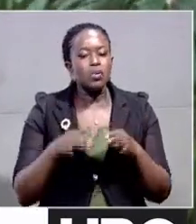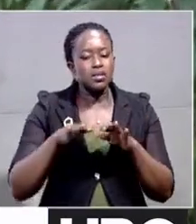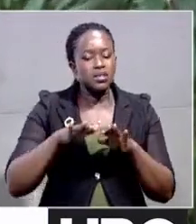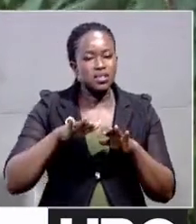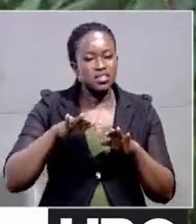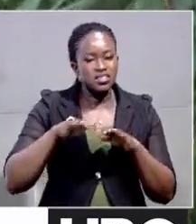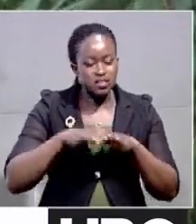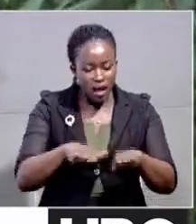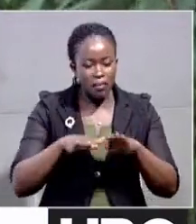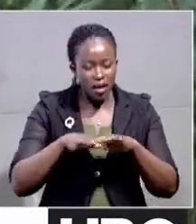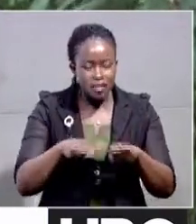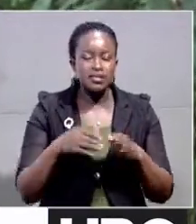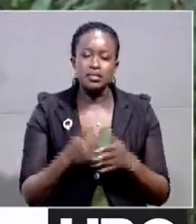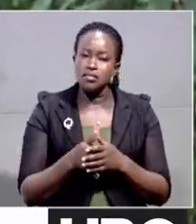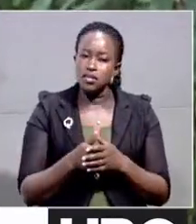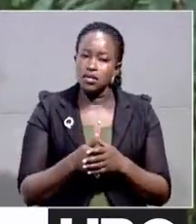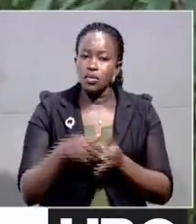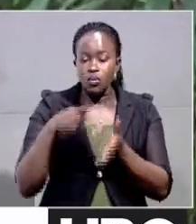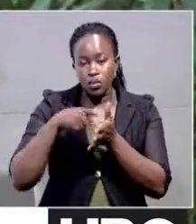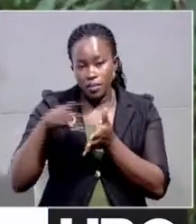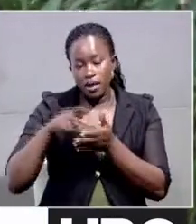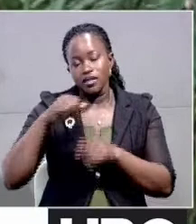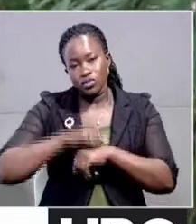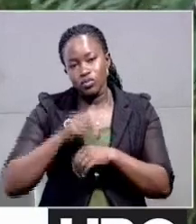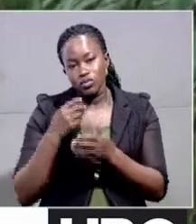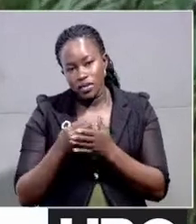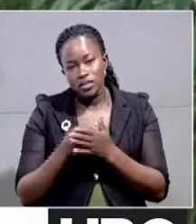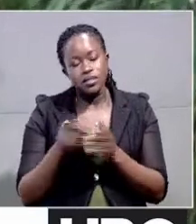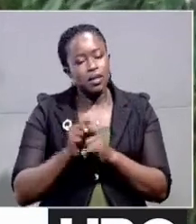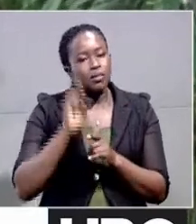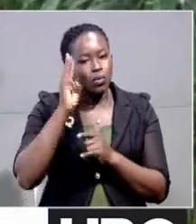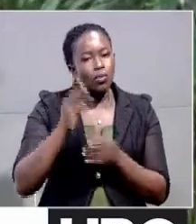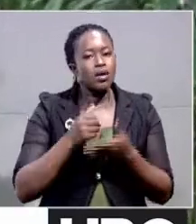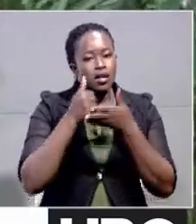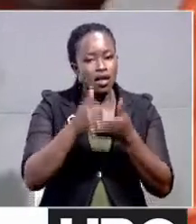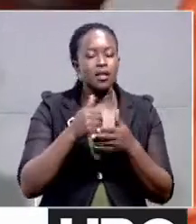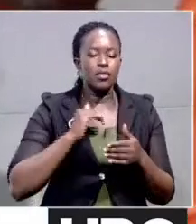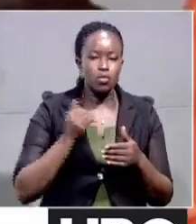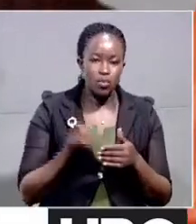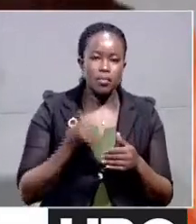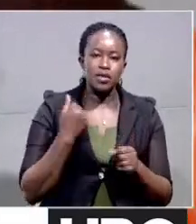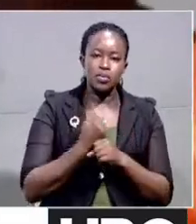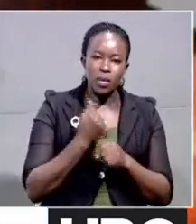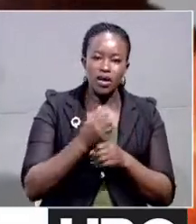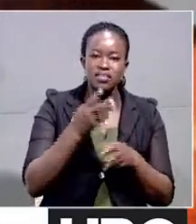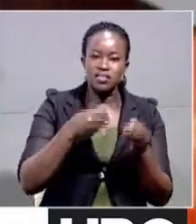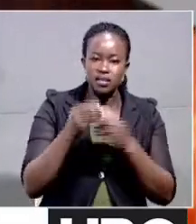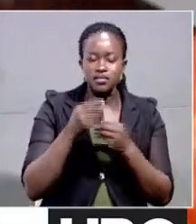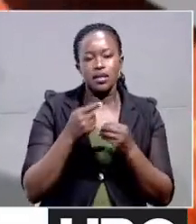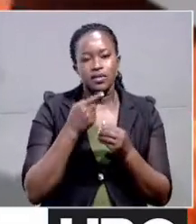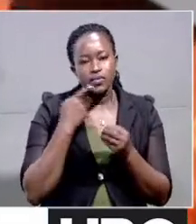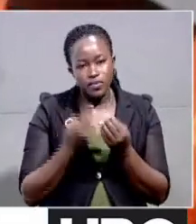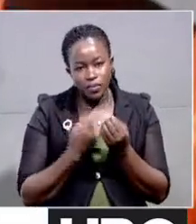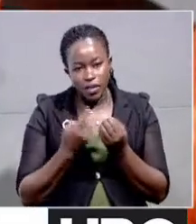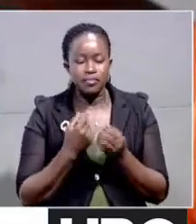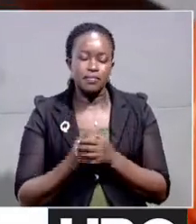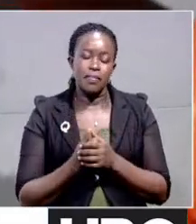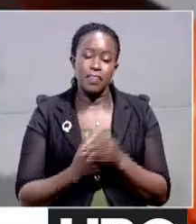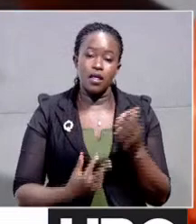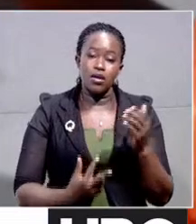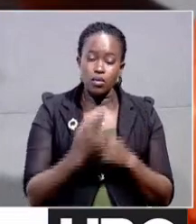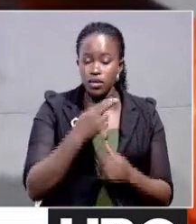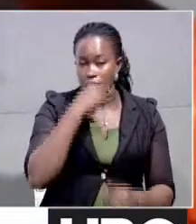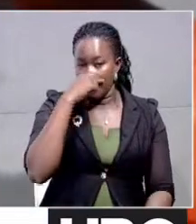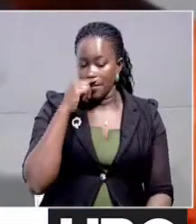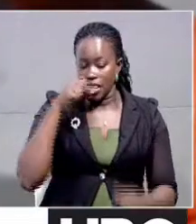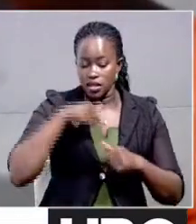and Raban, Ziganapiamba, Chiara, and Adela, Abakura, Midala, Ginyanya. Launched by President Yoweri Kaguta Museveni early